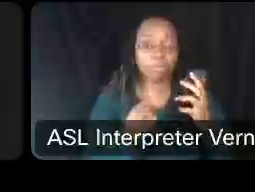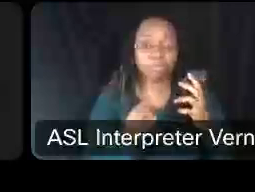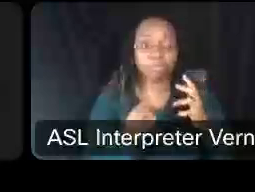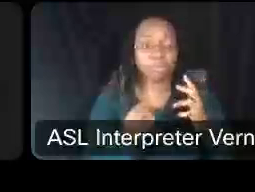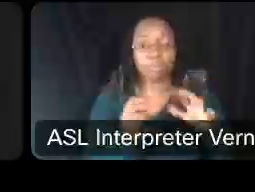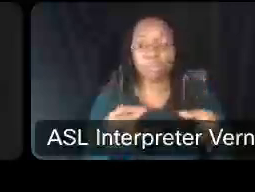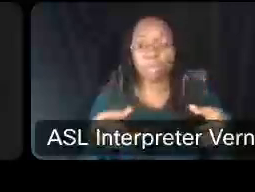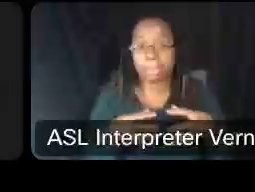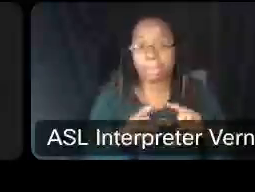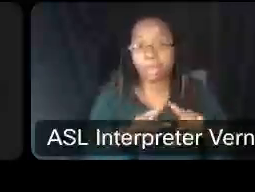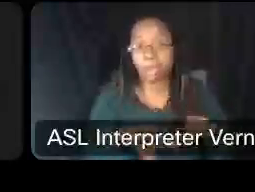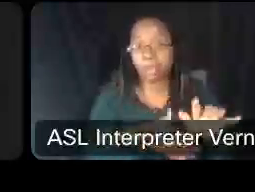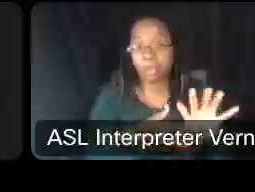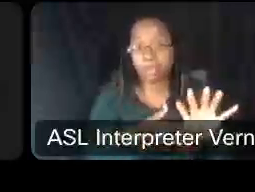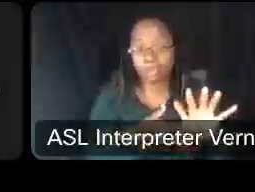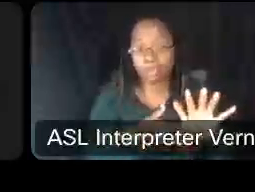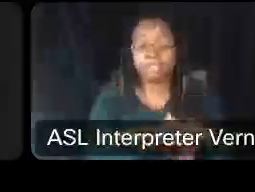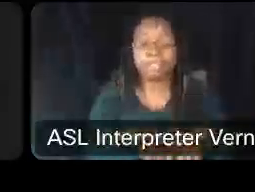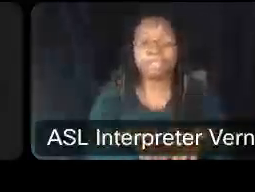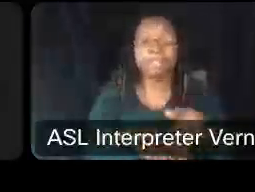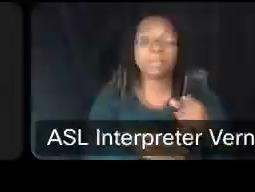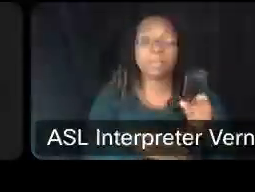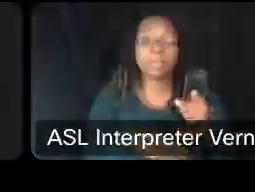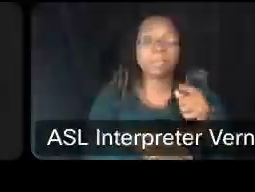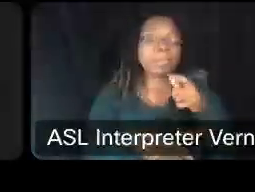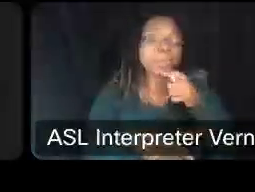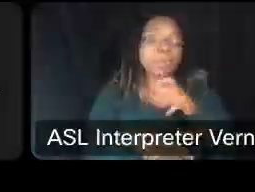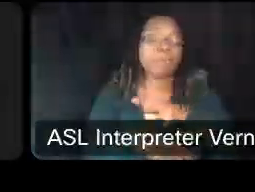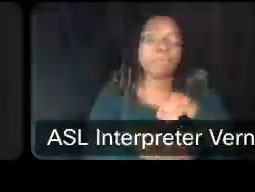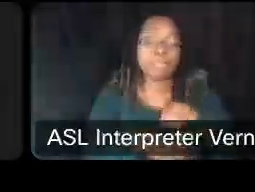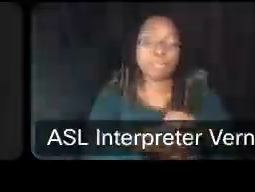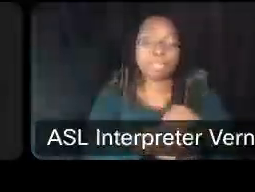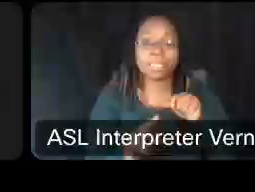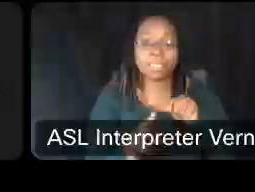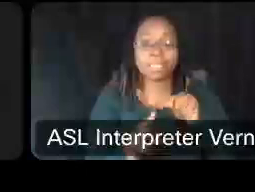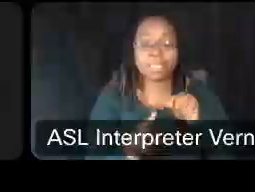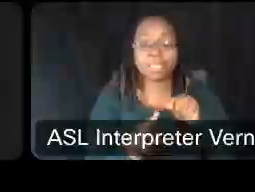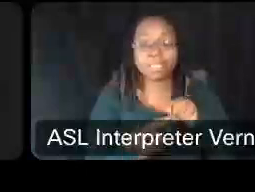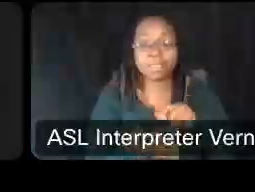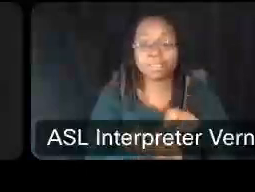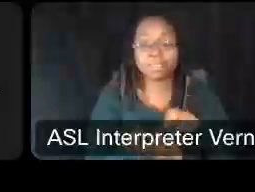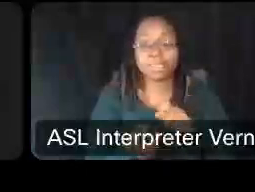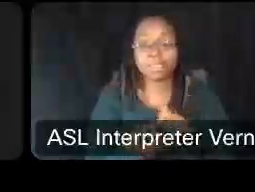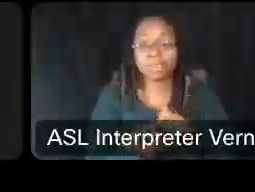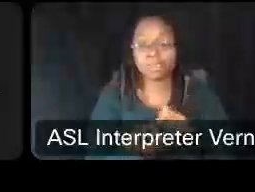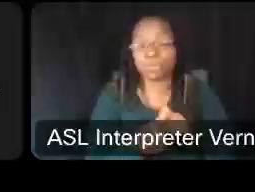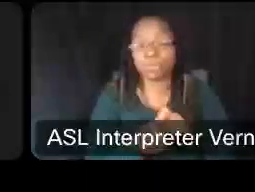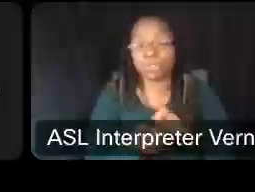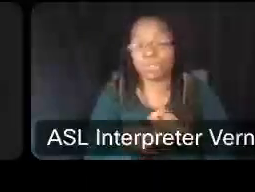So these folks were participating, the folks who were participating in this particular